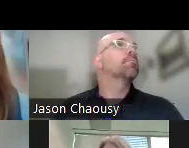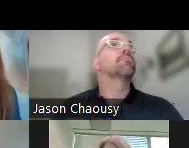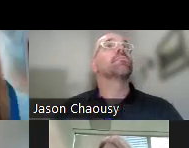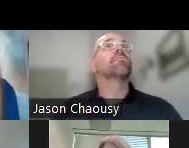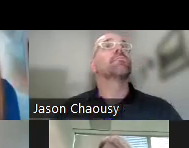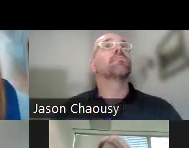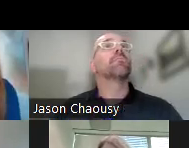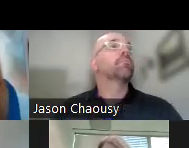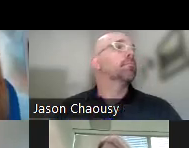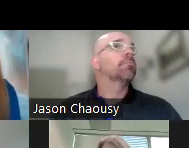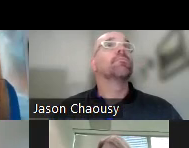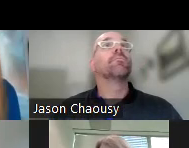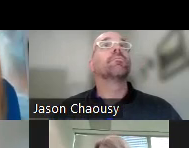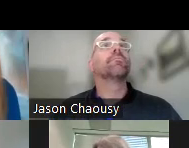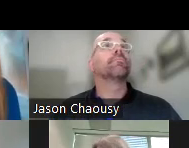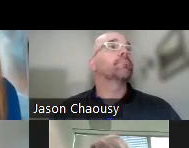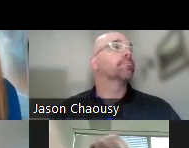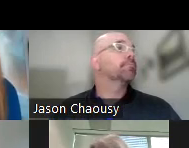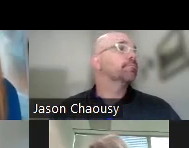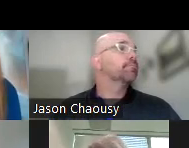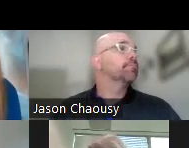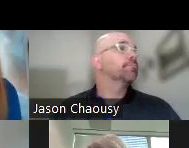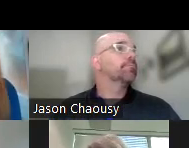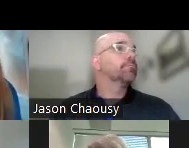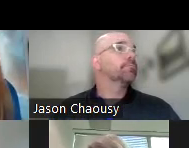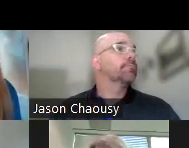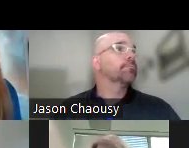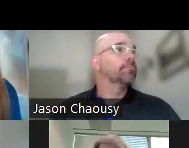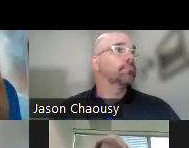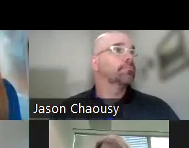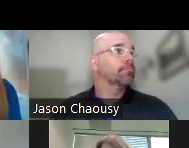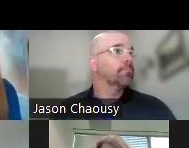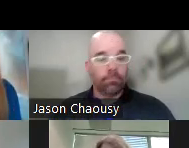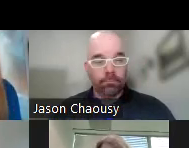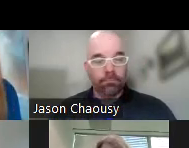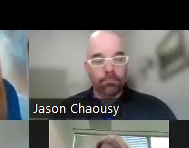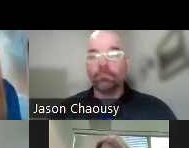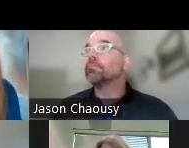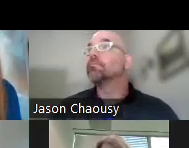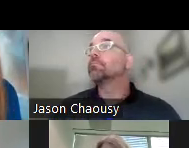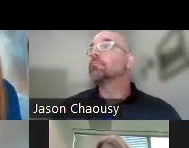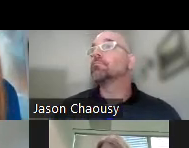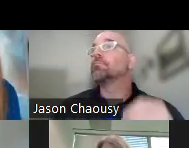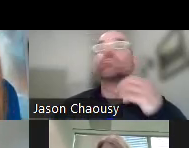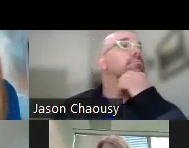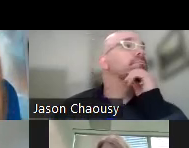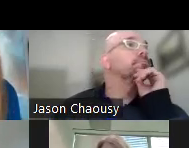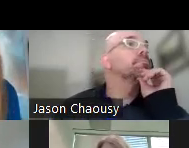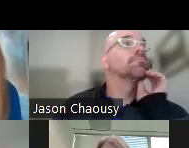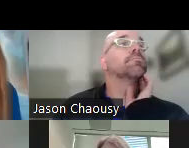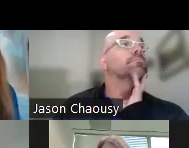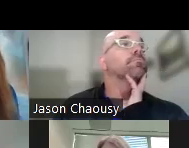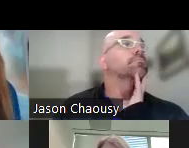get to our BHAAC business meeting. It was brought to my attention that this slide